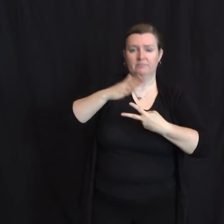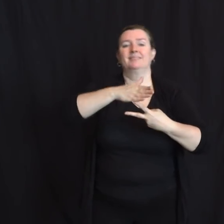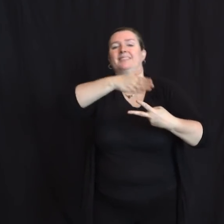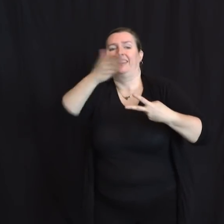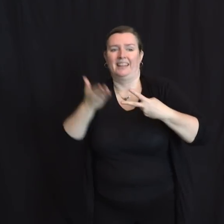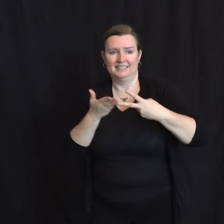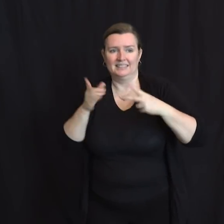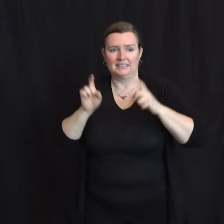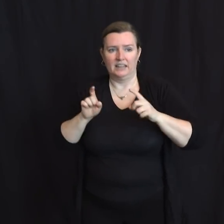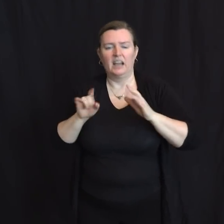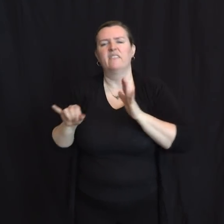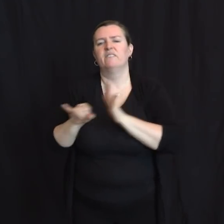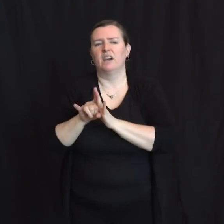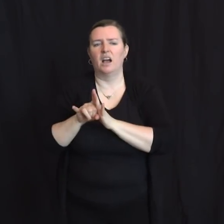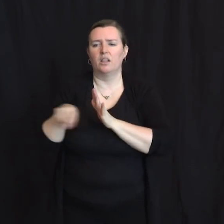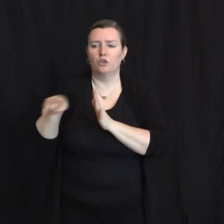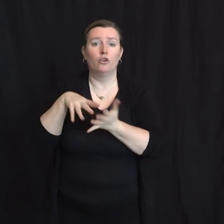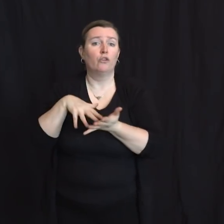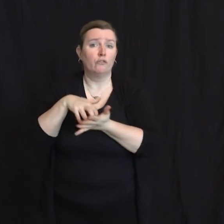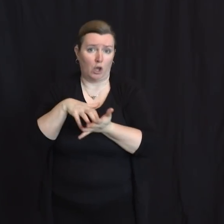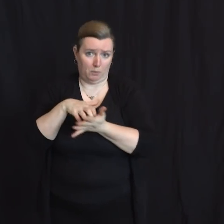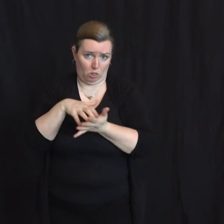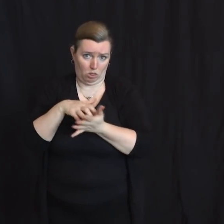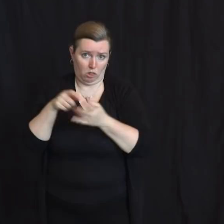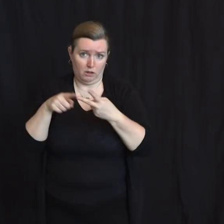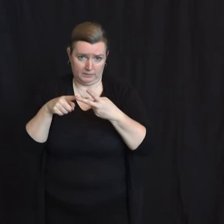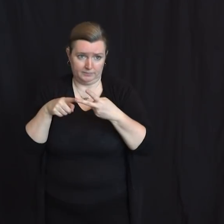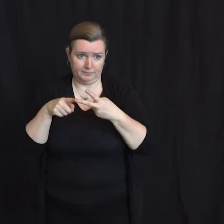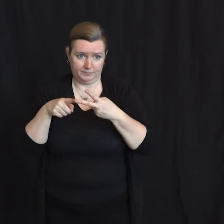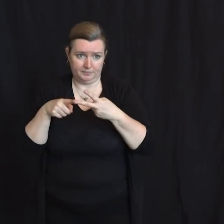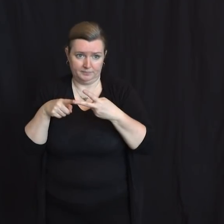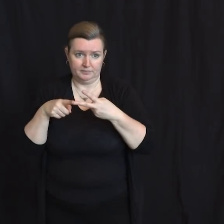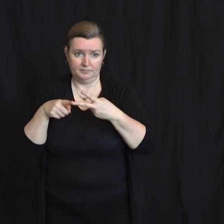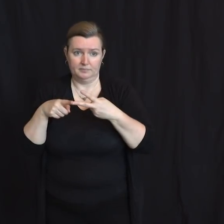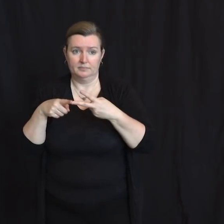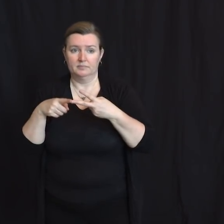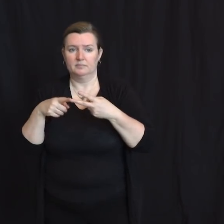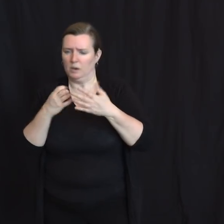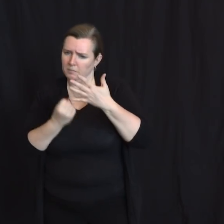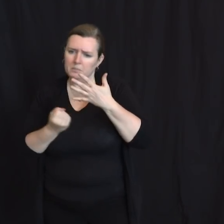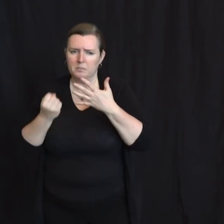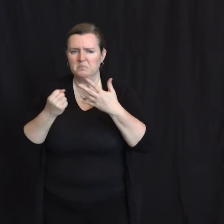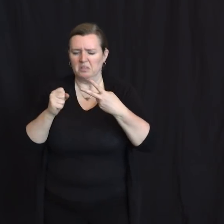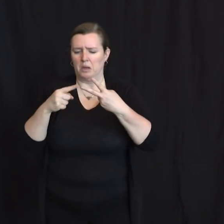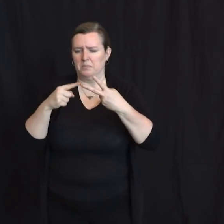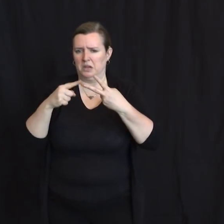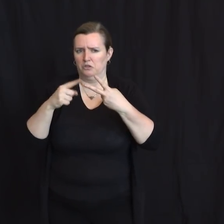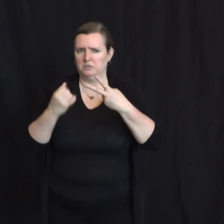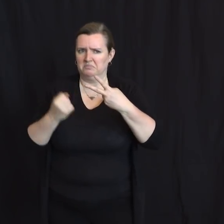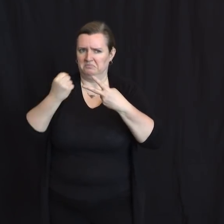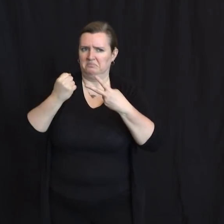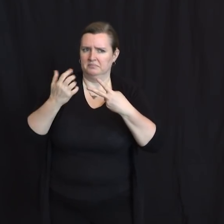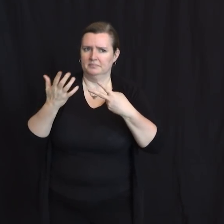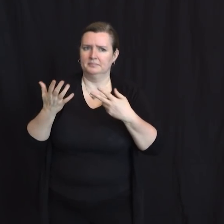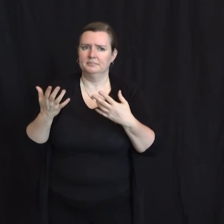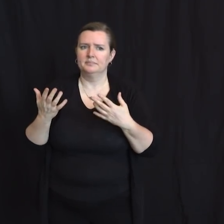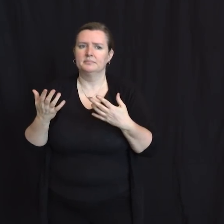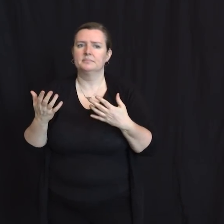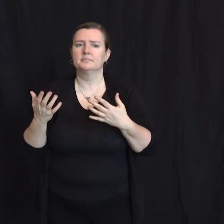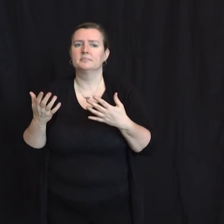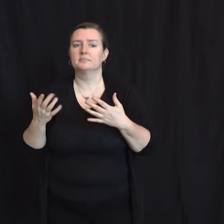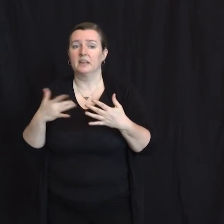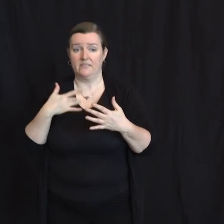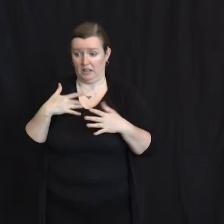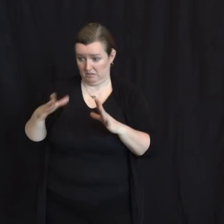identifying vulnerable populations, priority populations, and then going into what percentage of the